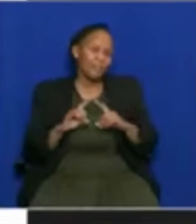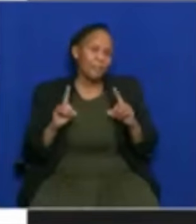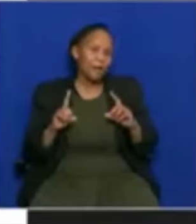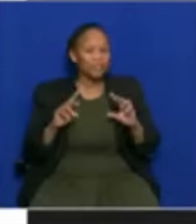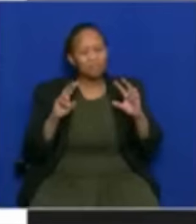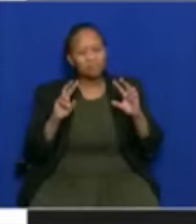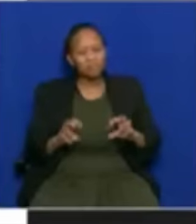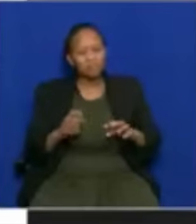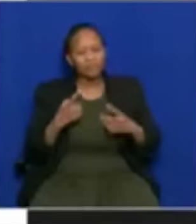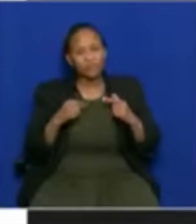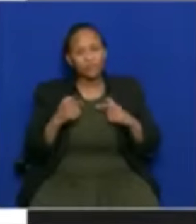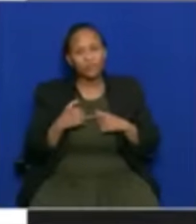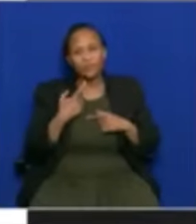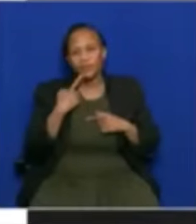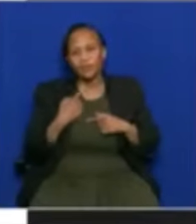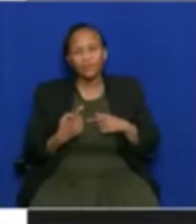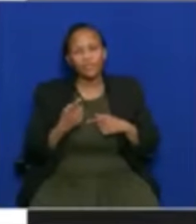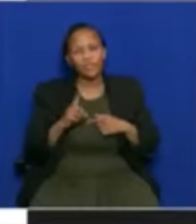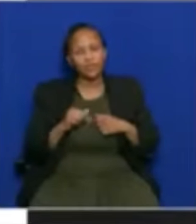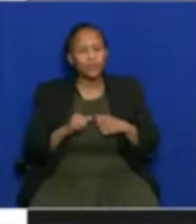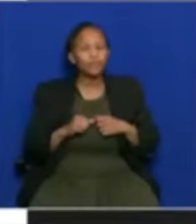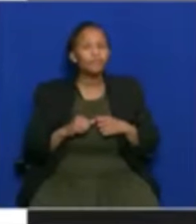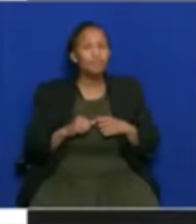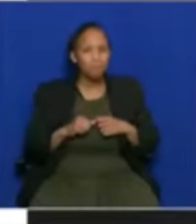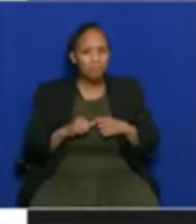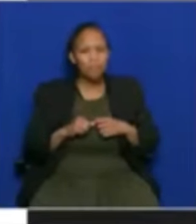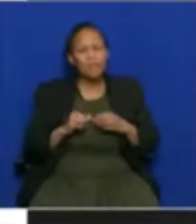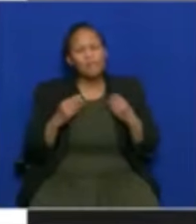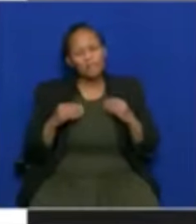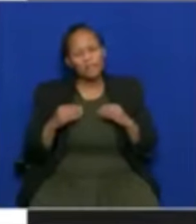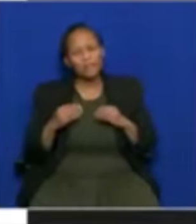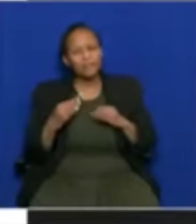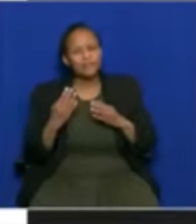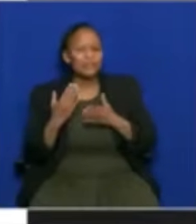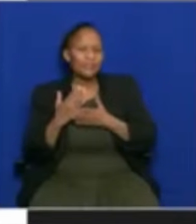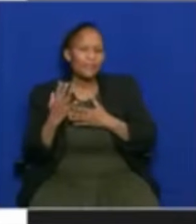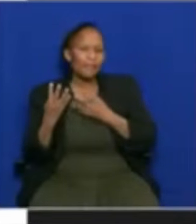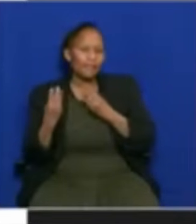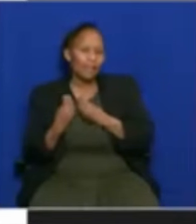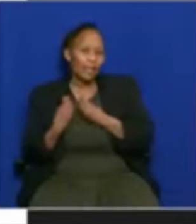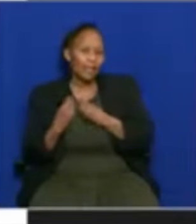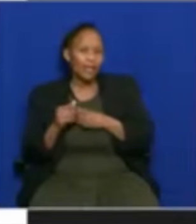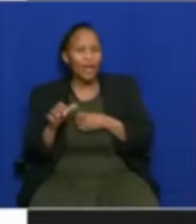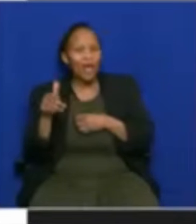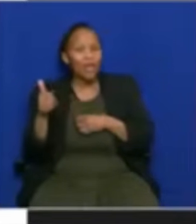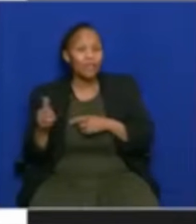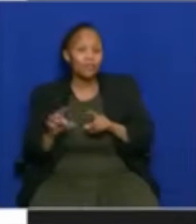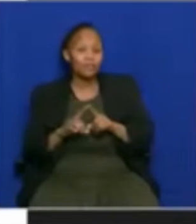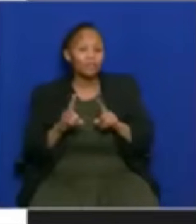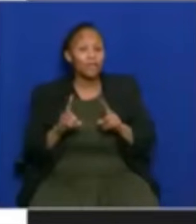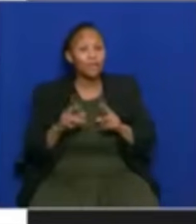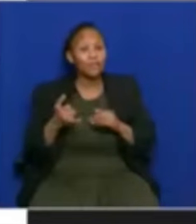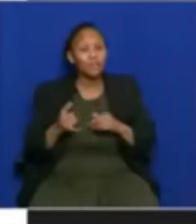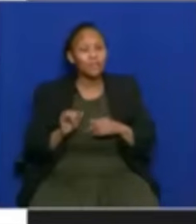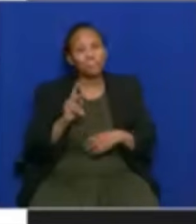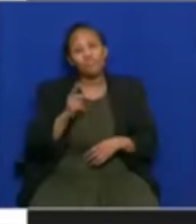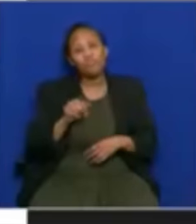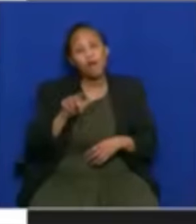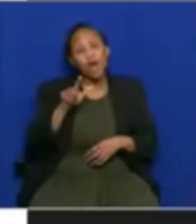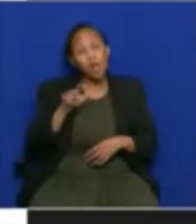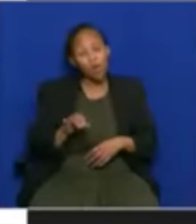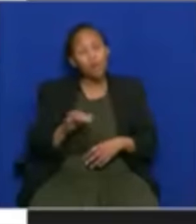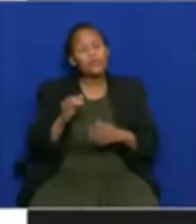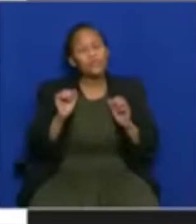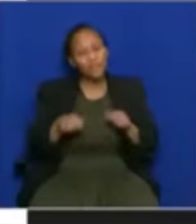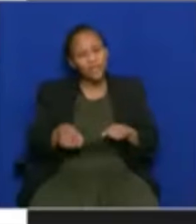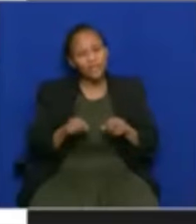business part of it is something else. The Kumalo chose the panel, and we bring